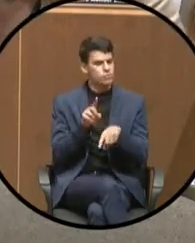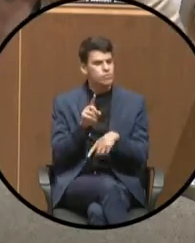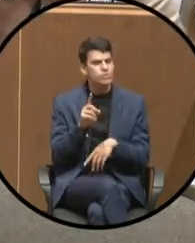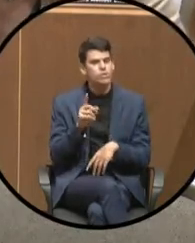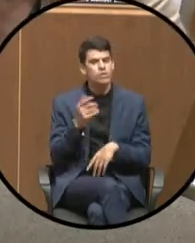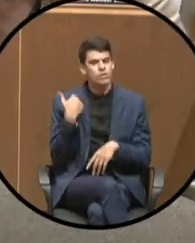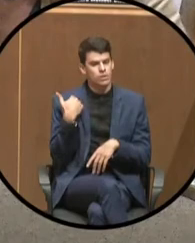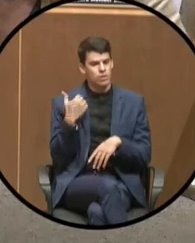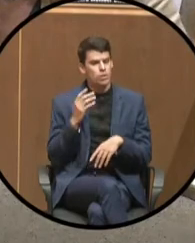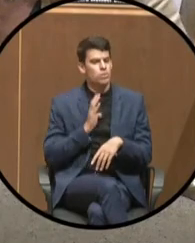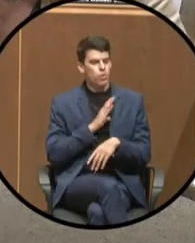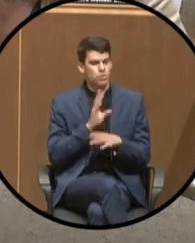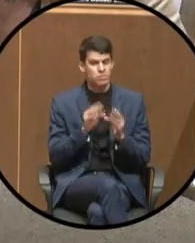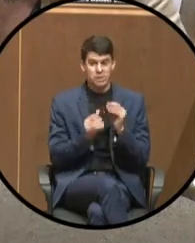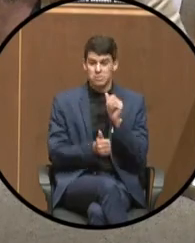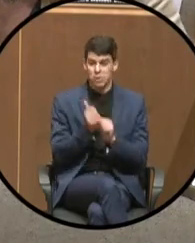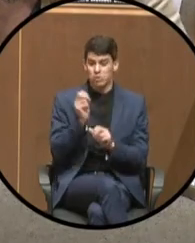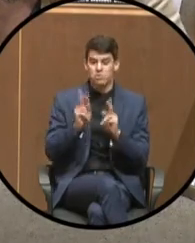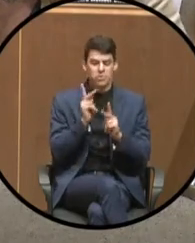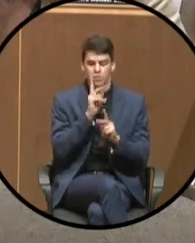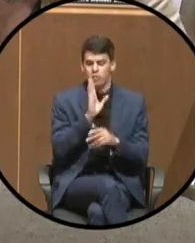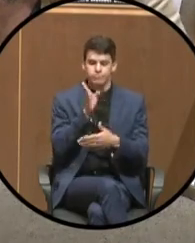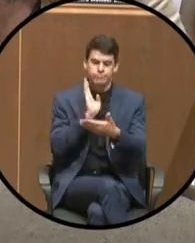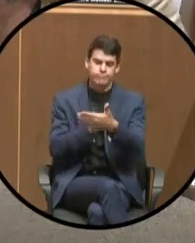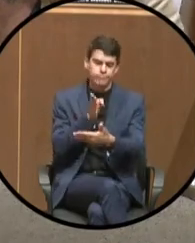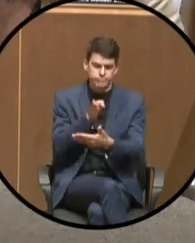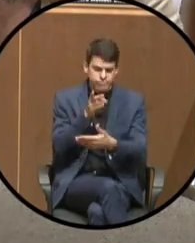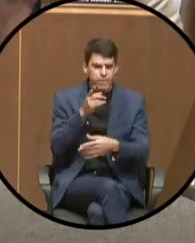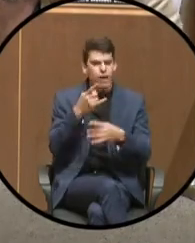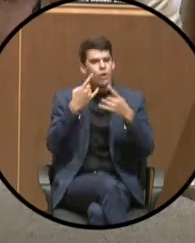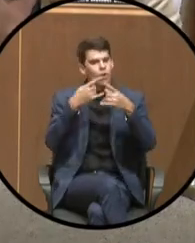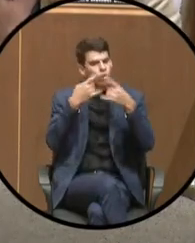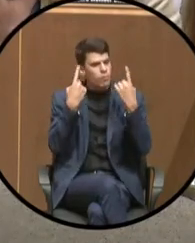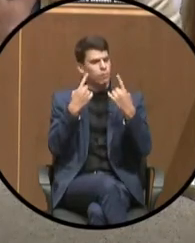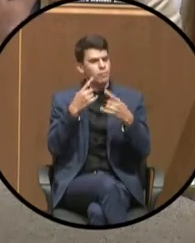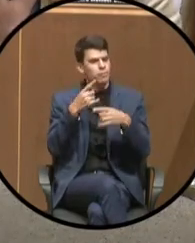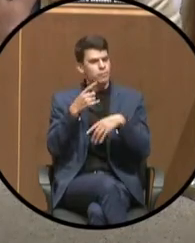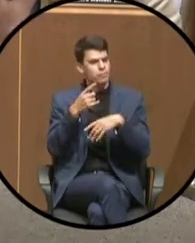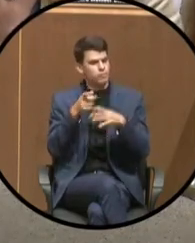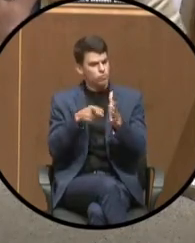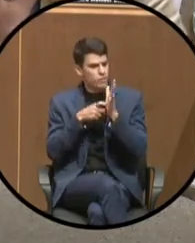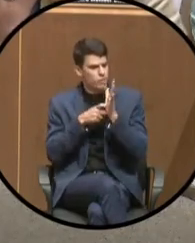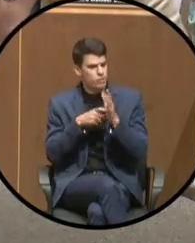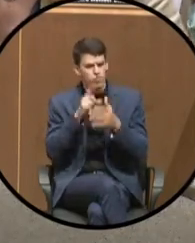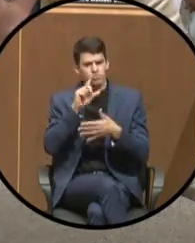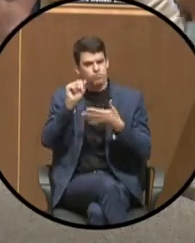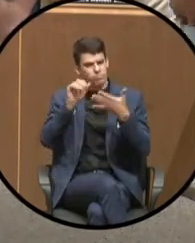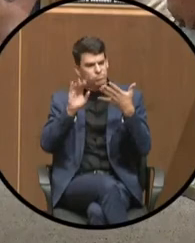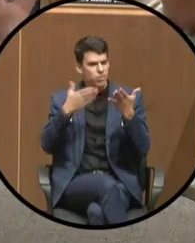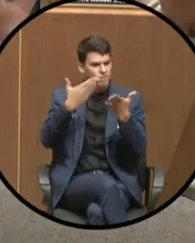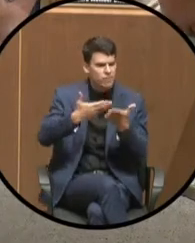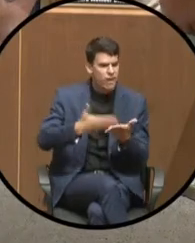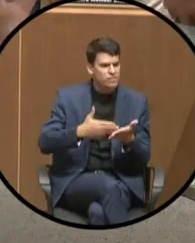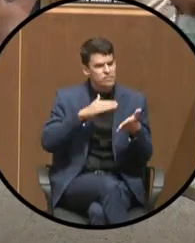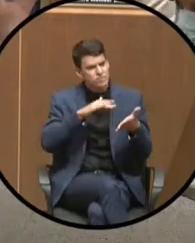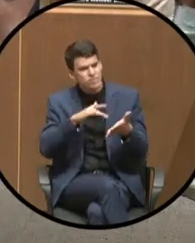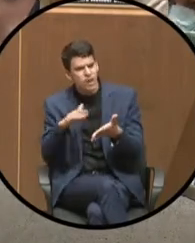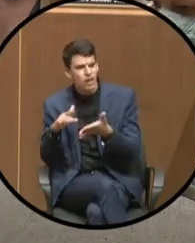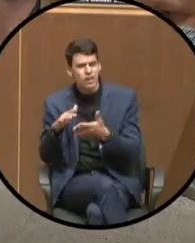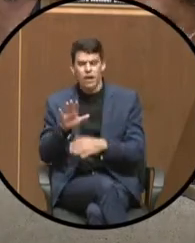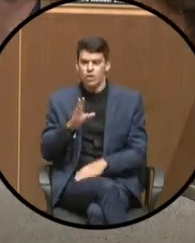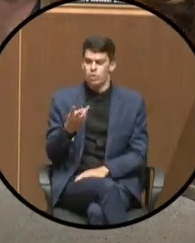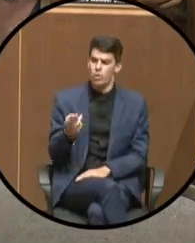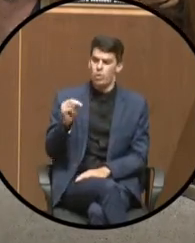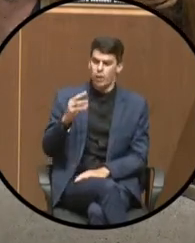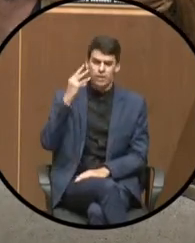vast majority of people here spoke against the policy of forced masks and gave a plethora of facts, data, studies, and personal